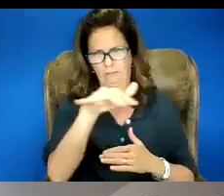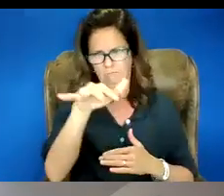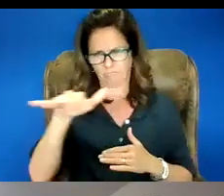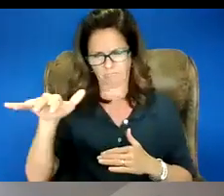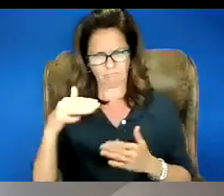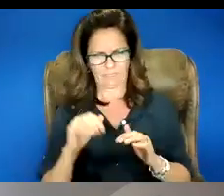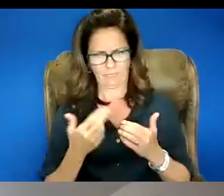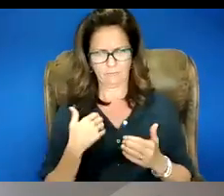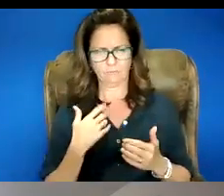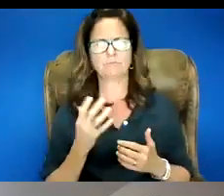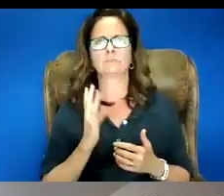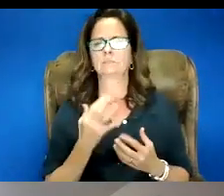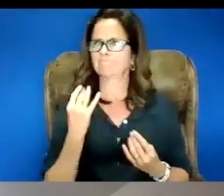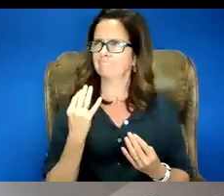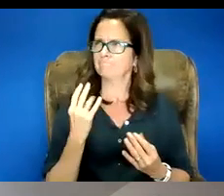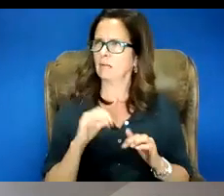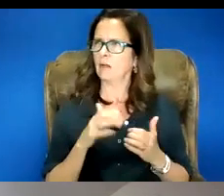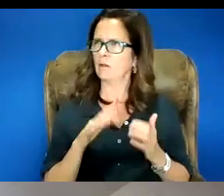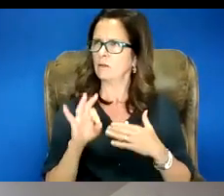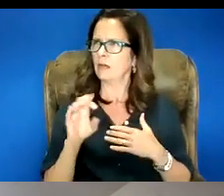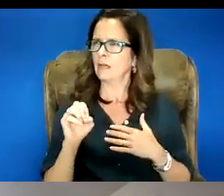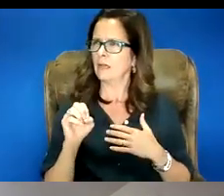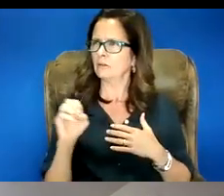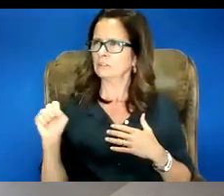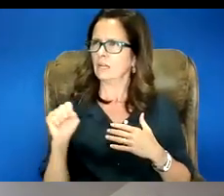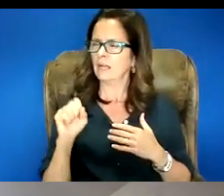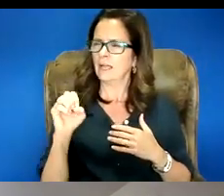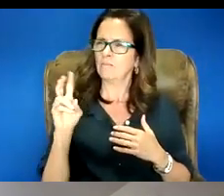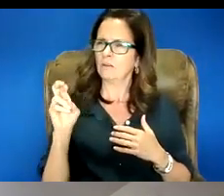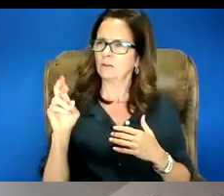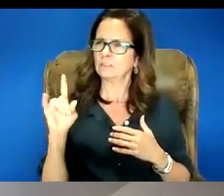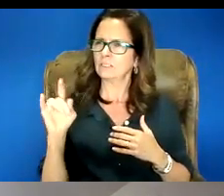How do you find an Everside physician if you live in a rural community?